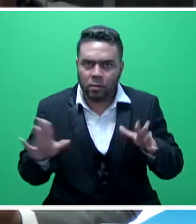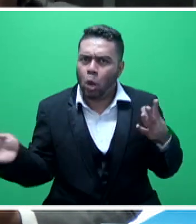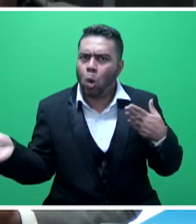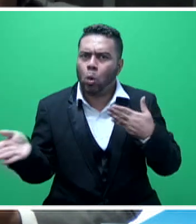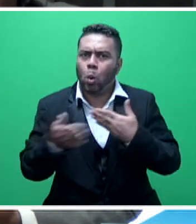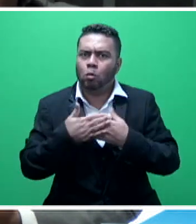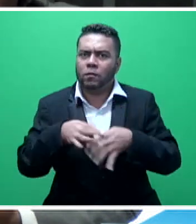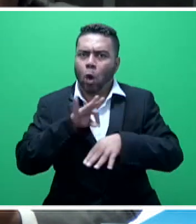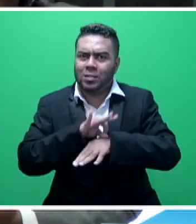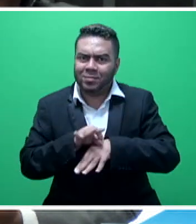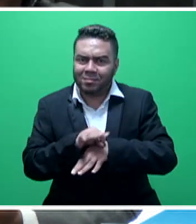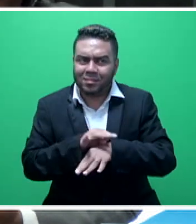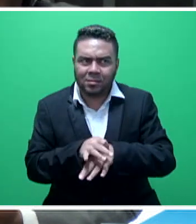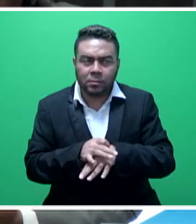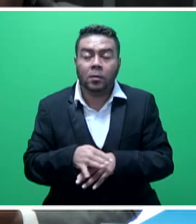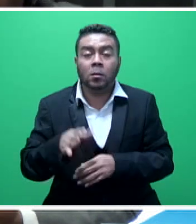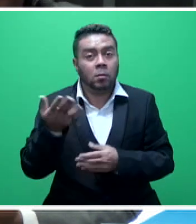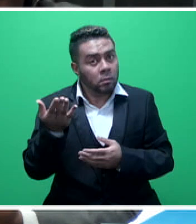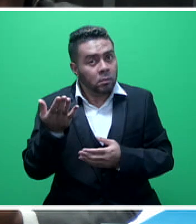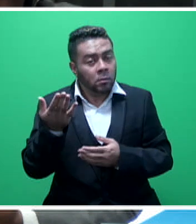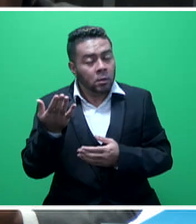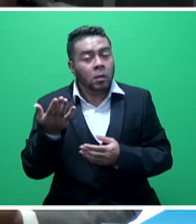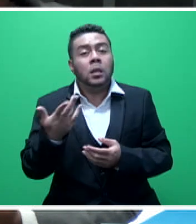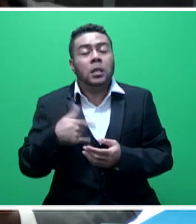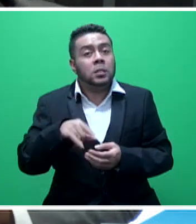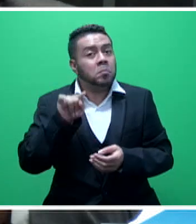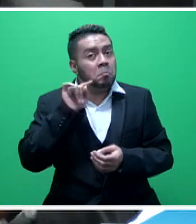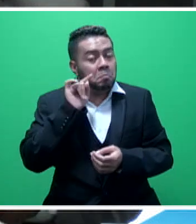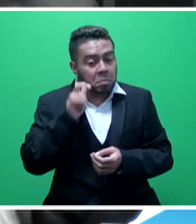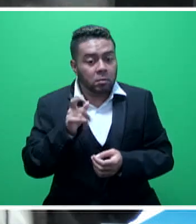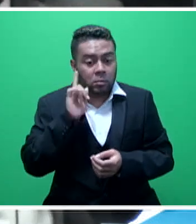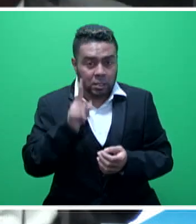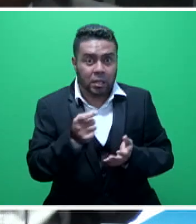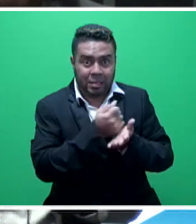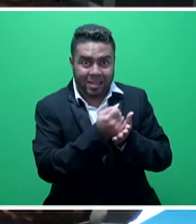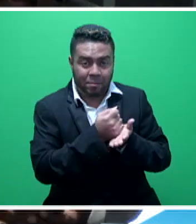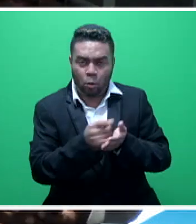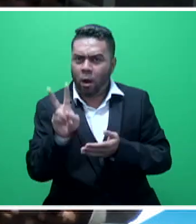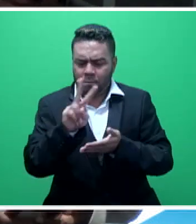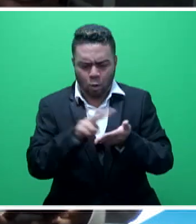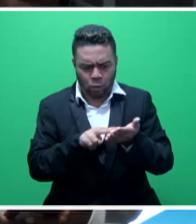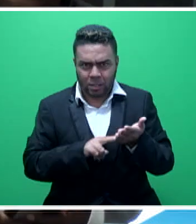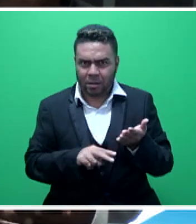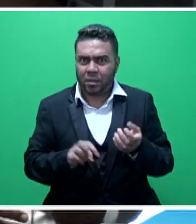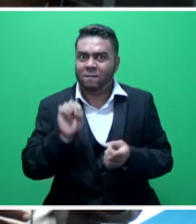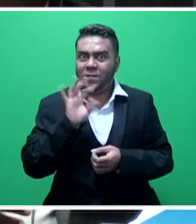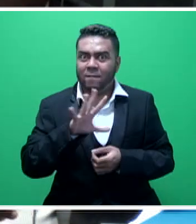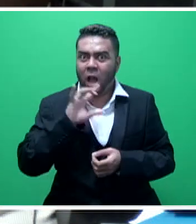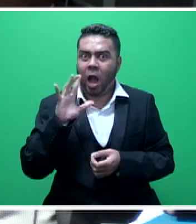and health facilities. Honourable Speaker, it's been estimated in one of my readings recently that about